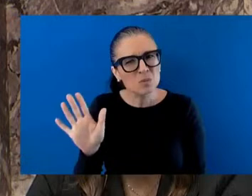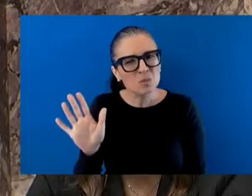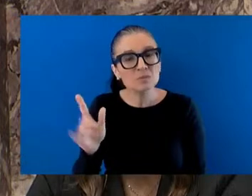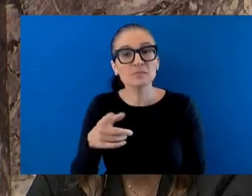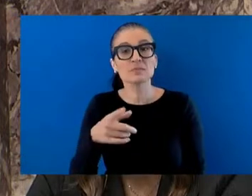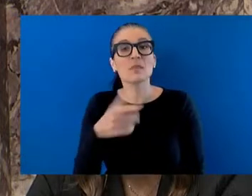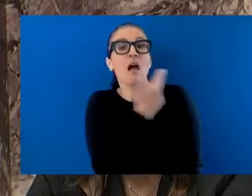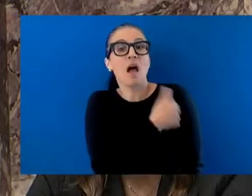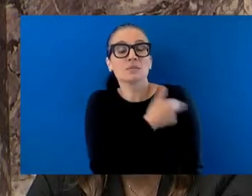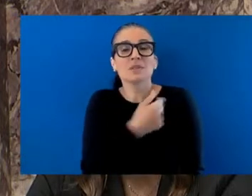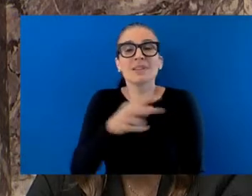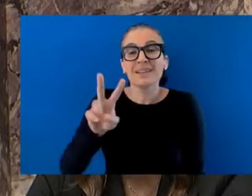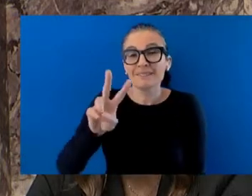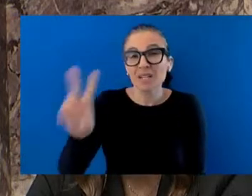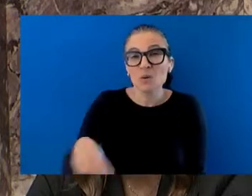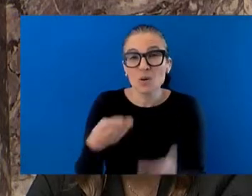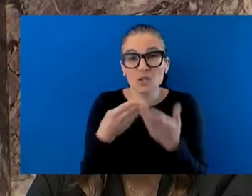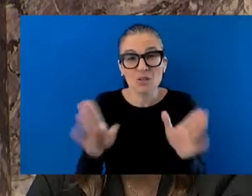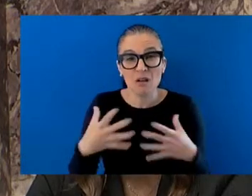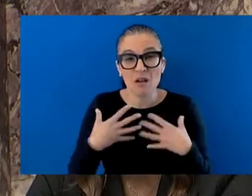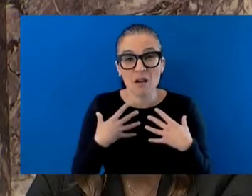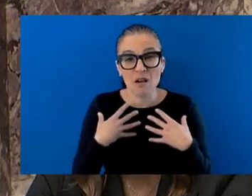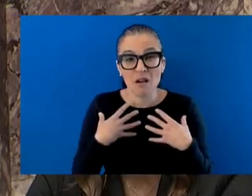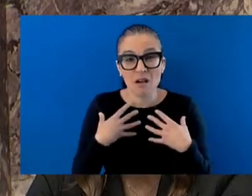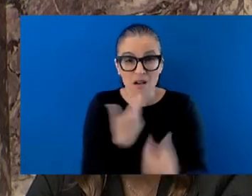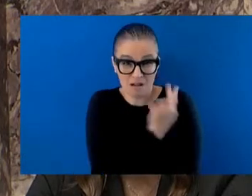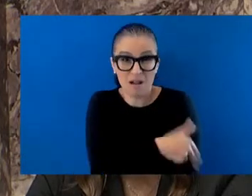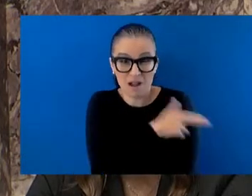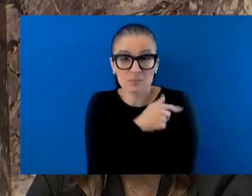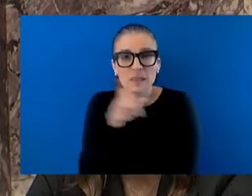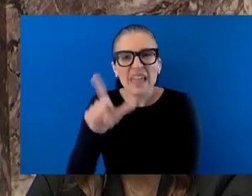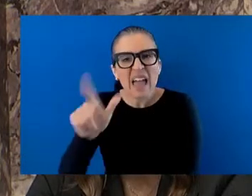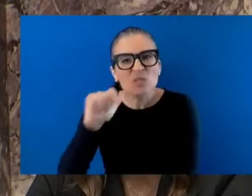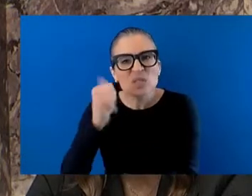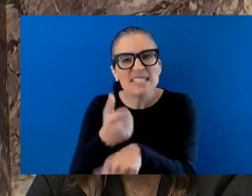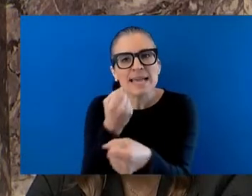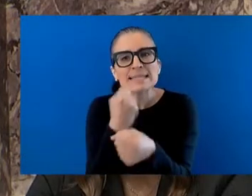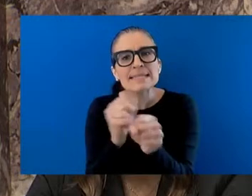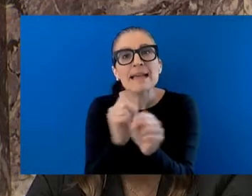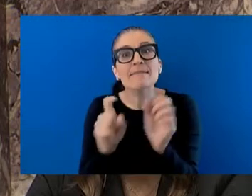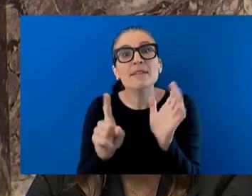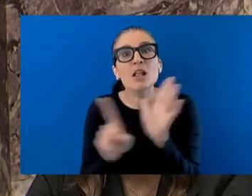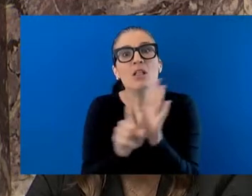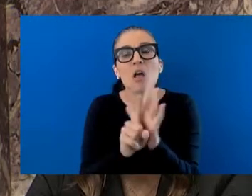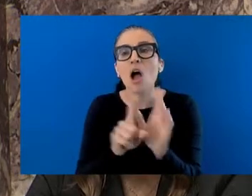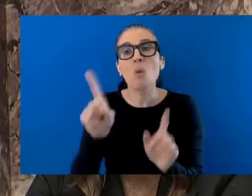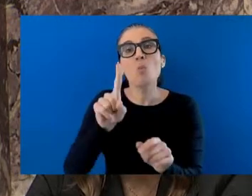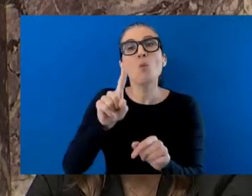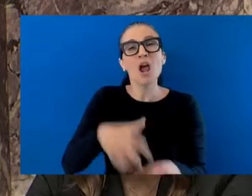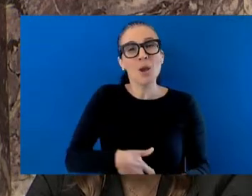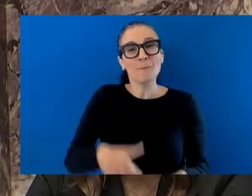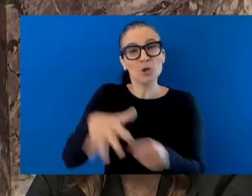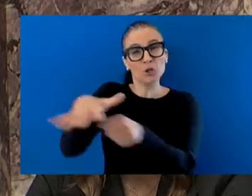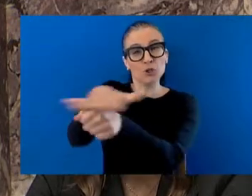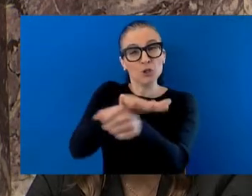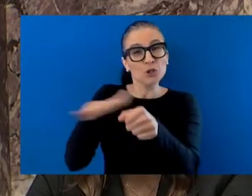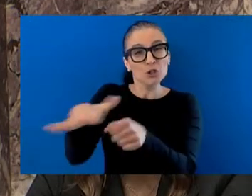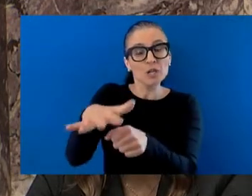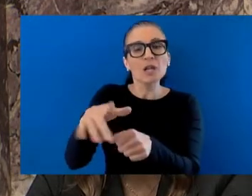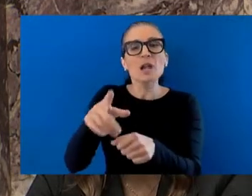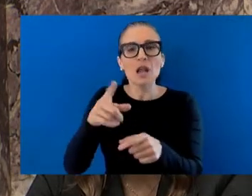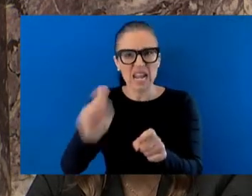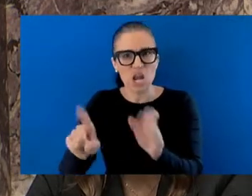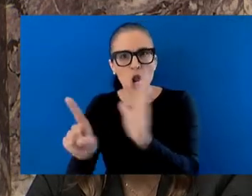the maternity ward to detect toxic fentanyl smoke in the maternity ward. Imagine